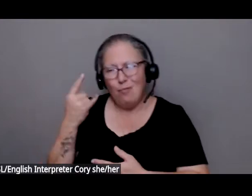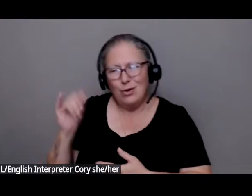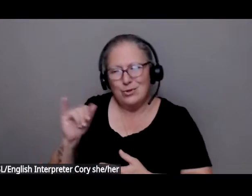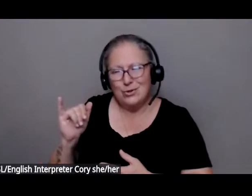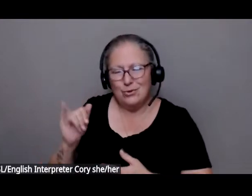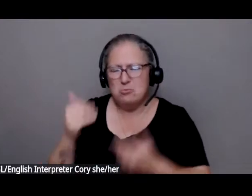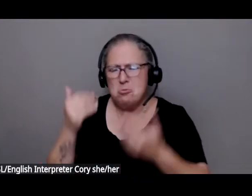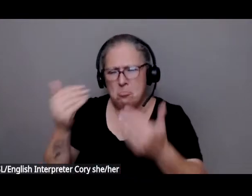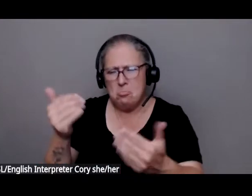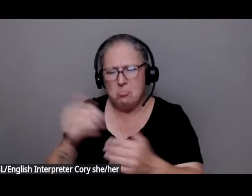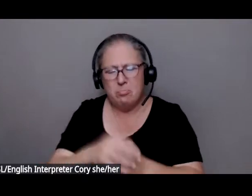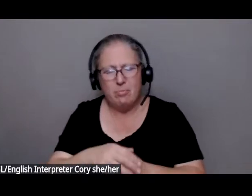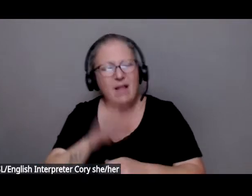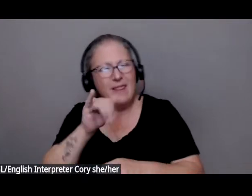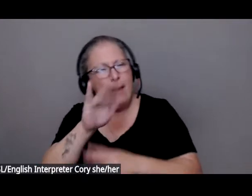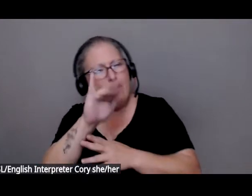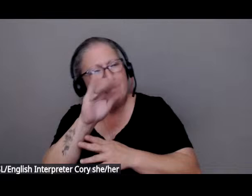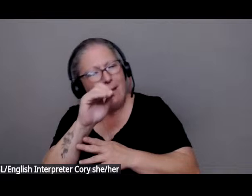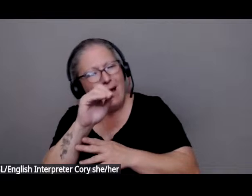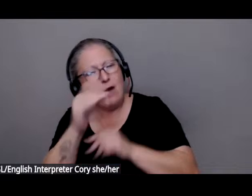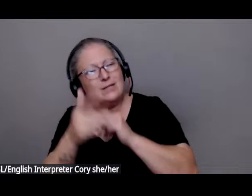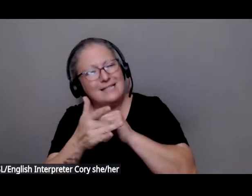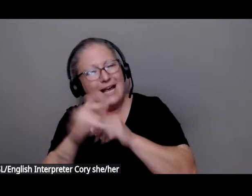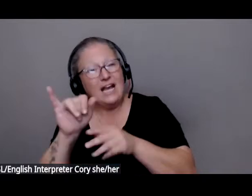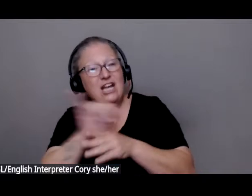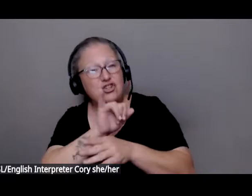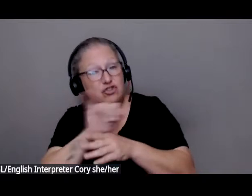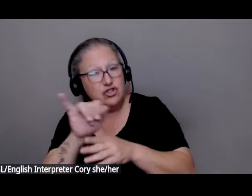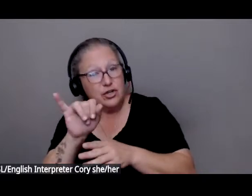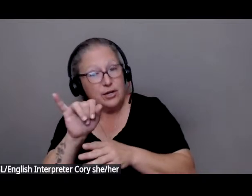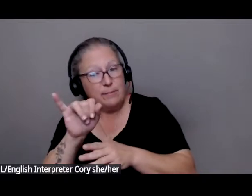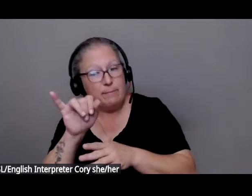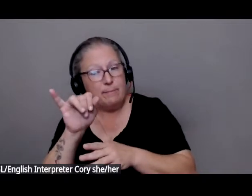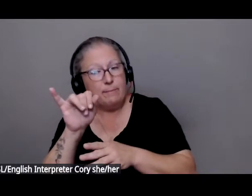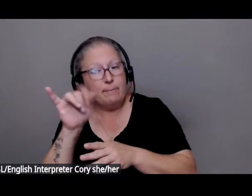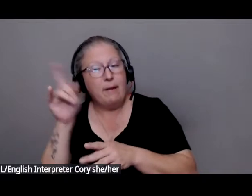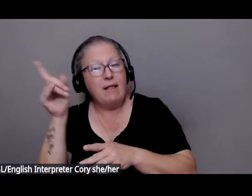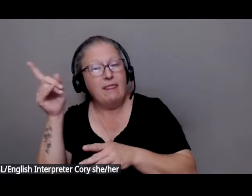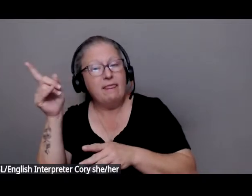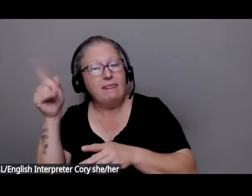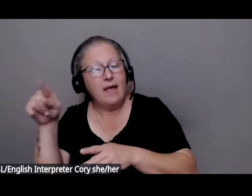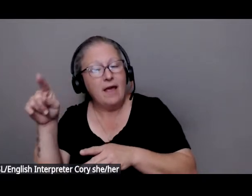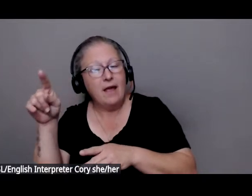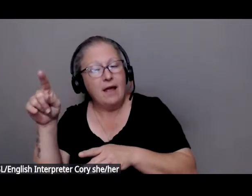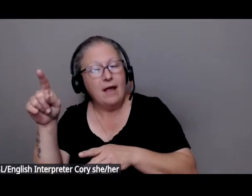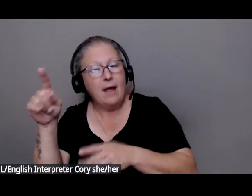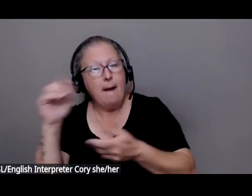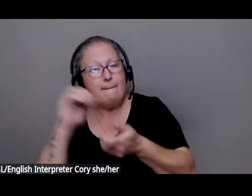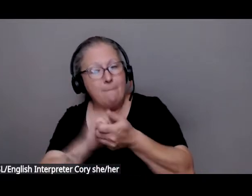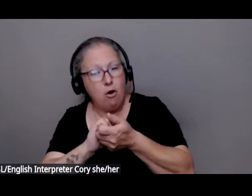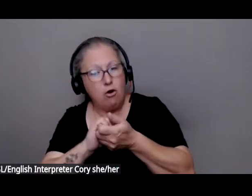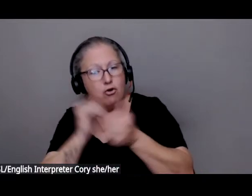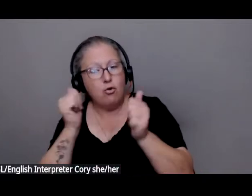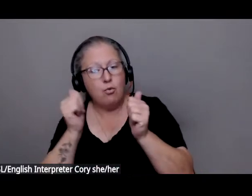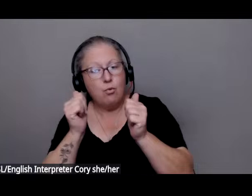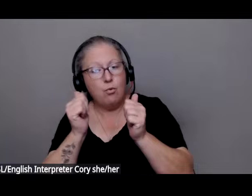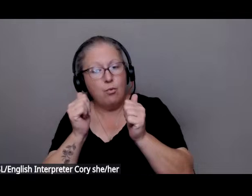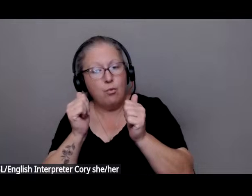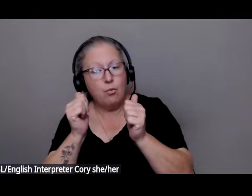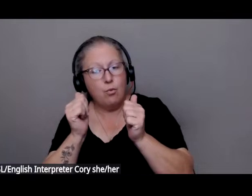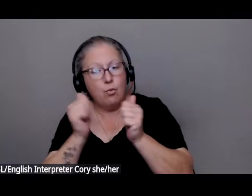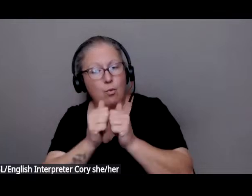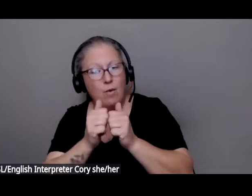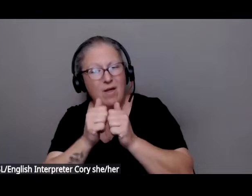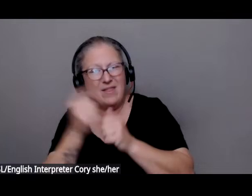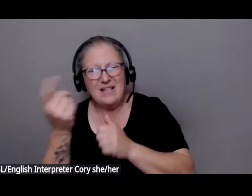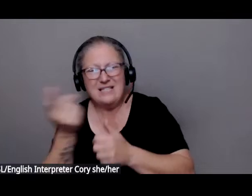ahead. yeah, it was a biotech internship that they partnered with basically like